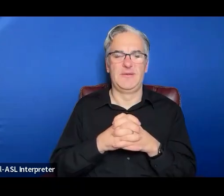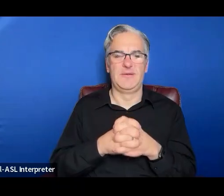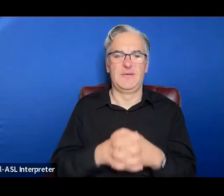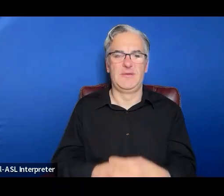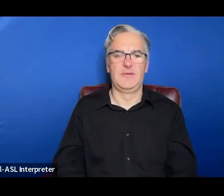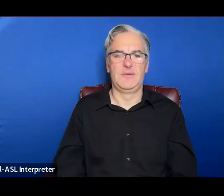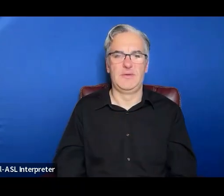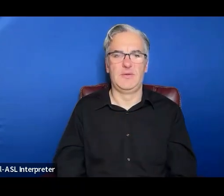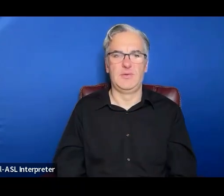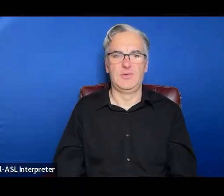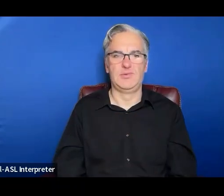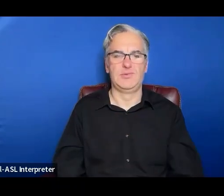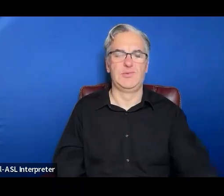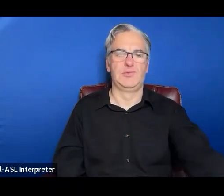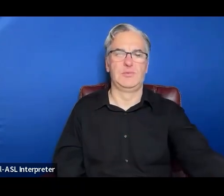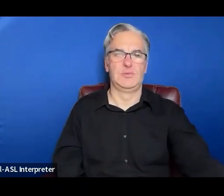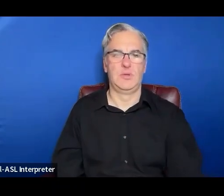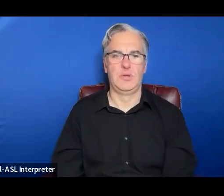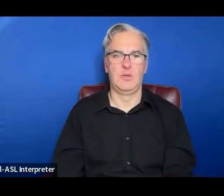Yeah,